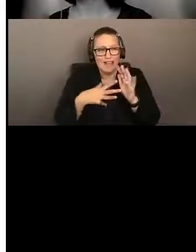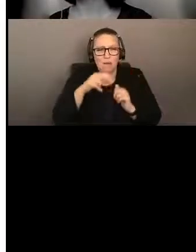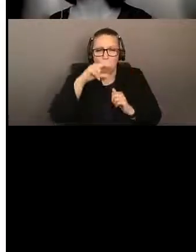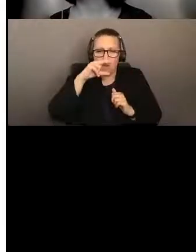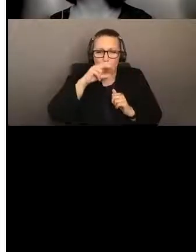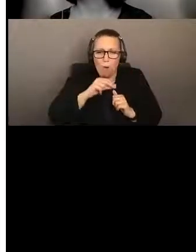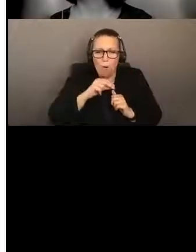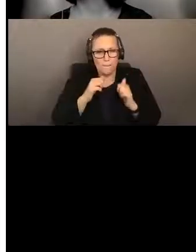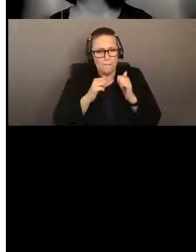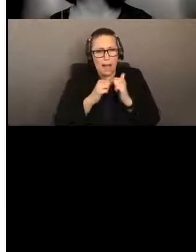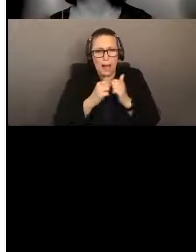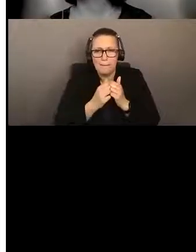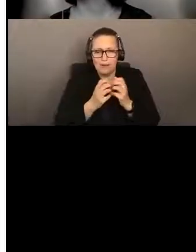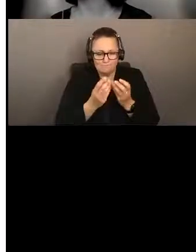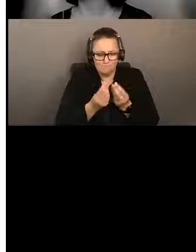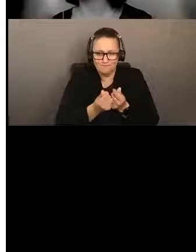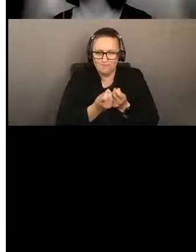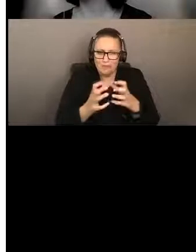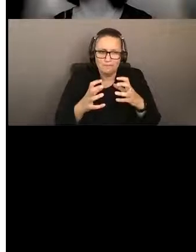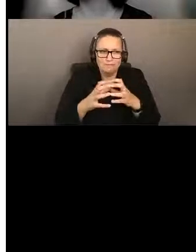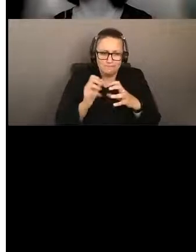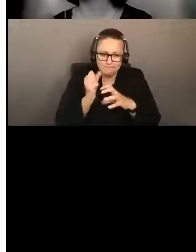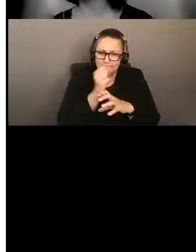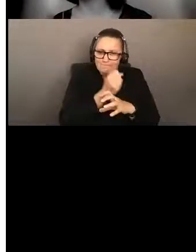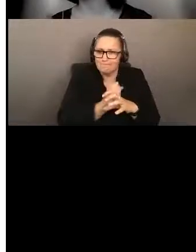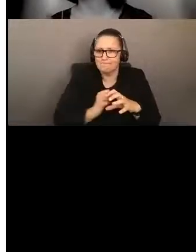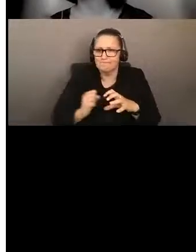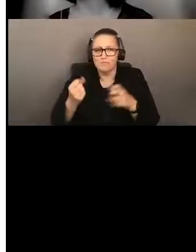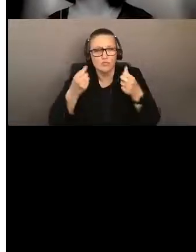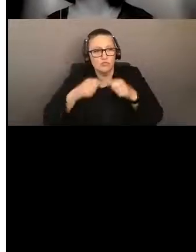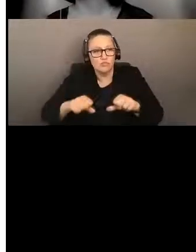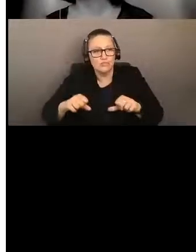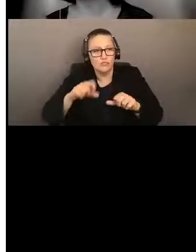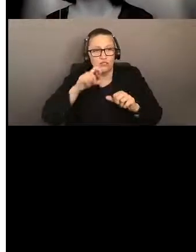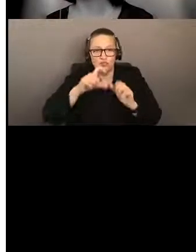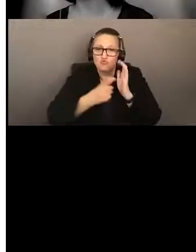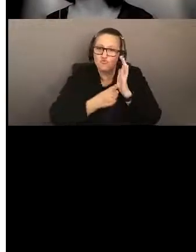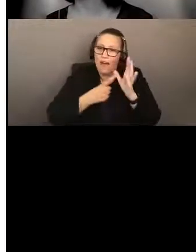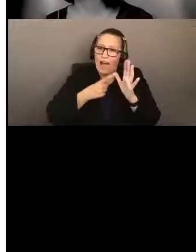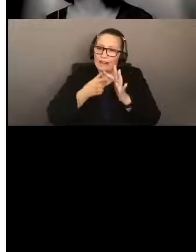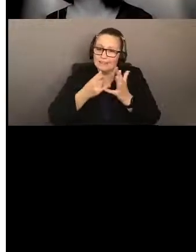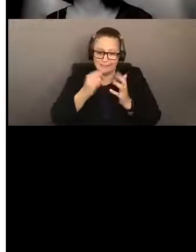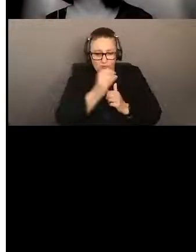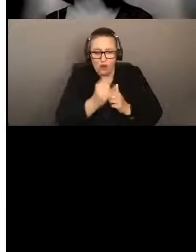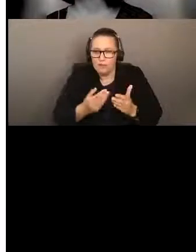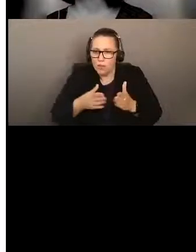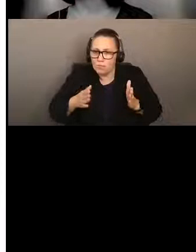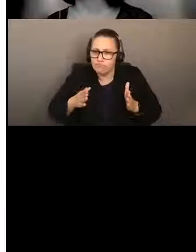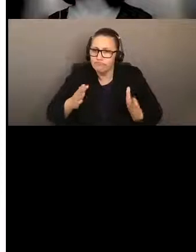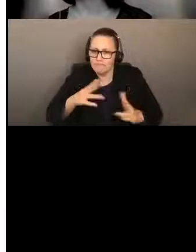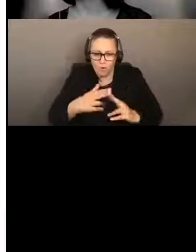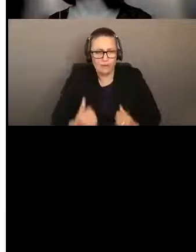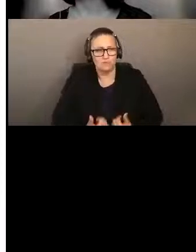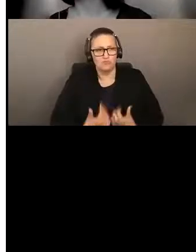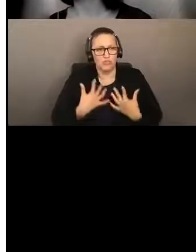Lisa constructed, then drew upon with graphite using the cracks and crevices of her local pavement as inspiration. Her spheres appear